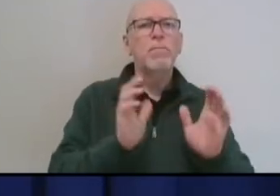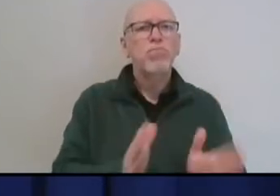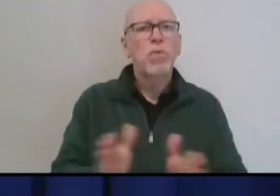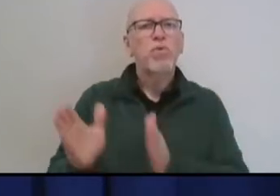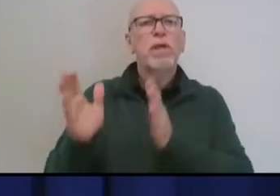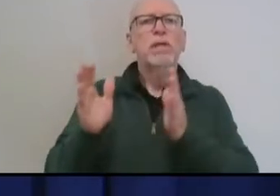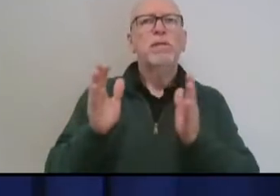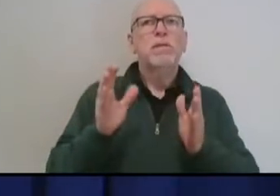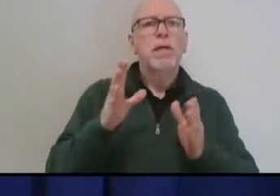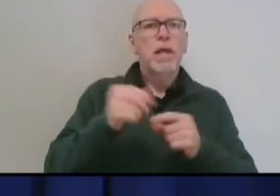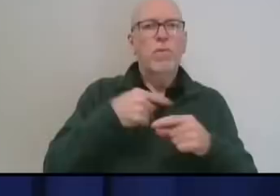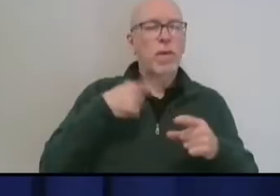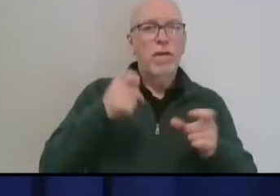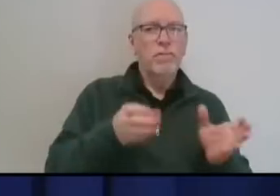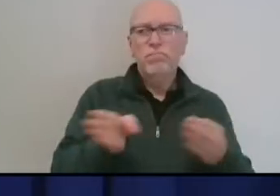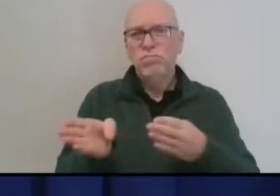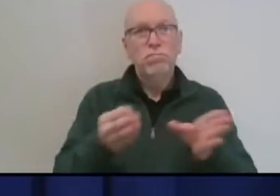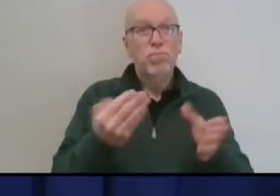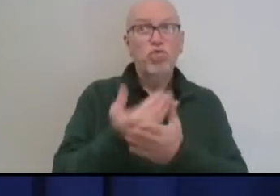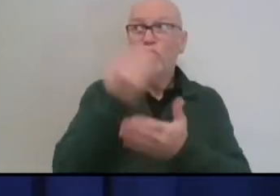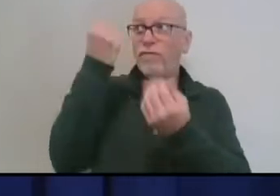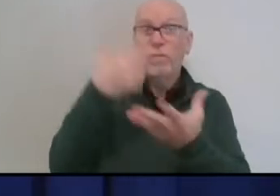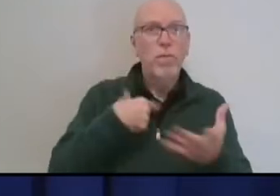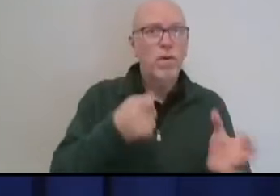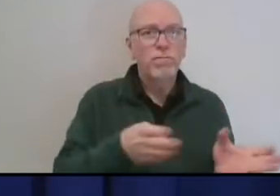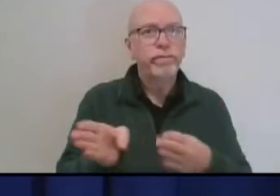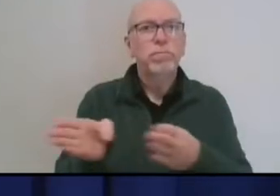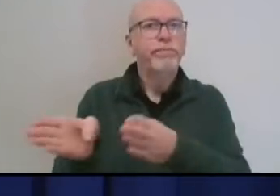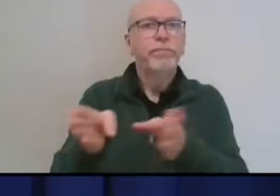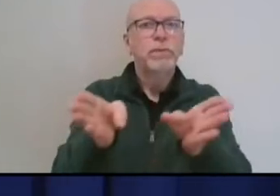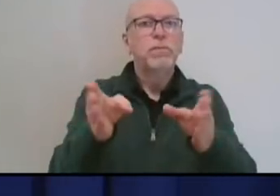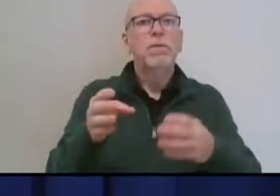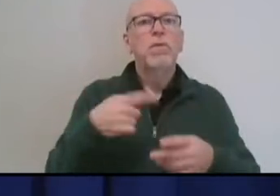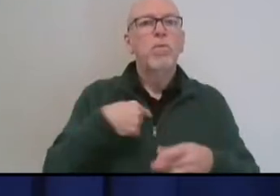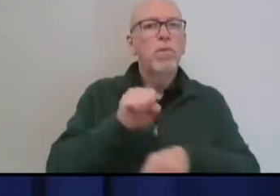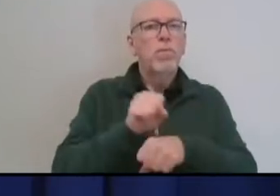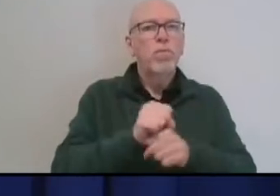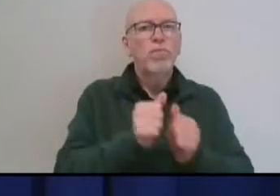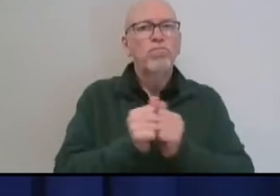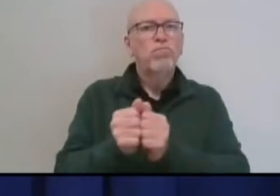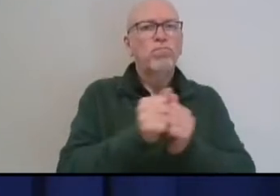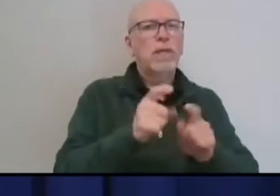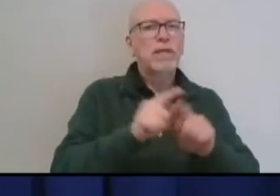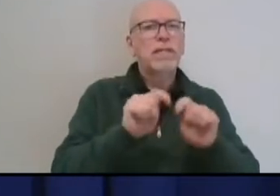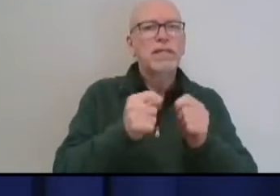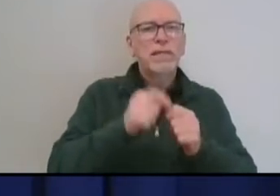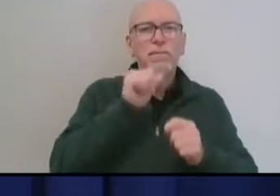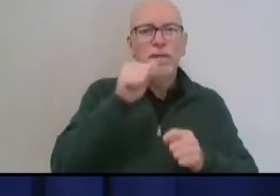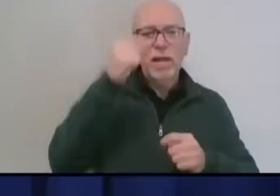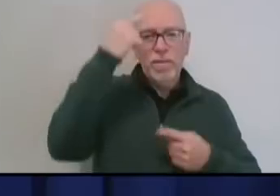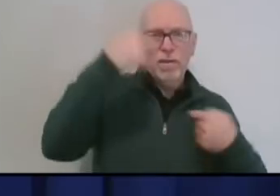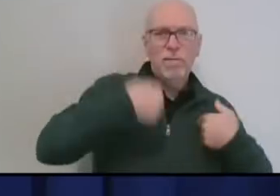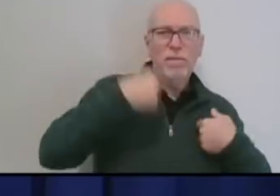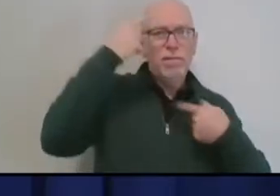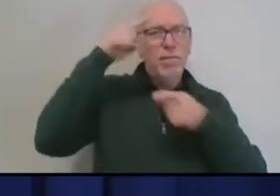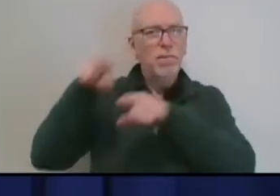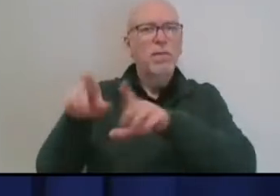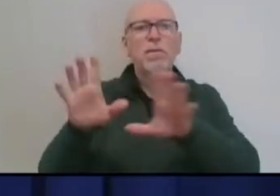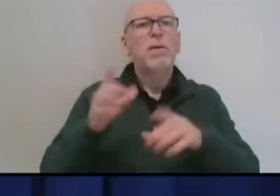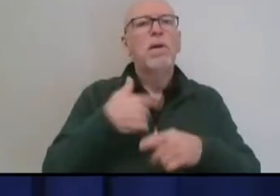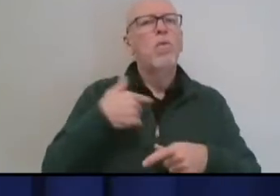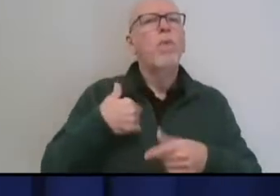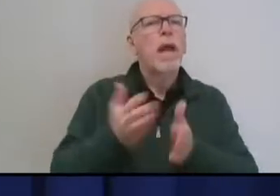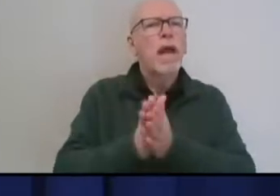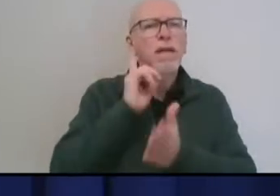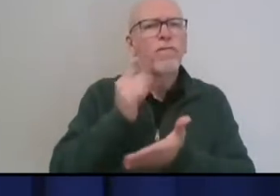of pivoting quickly when new information emerges, of working as a team and not in silos, and of not being afraid to ask for help